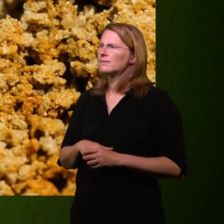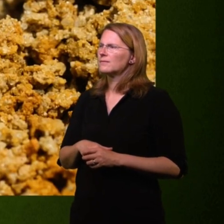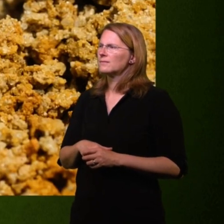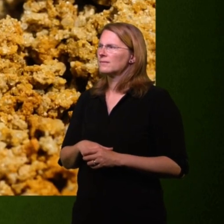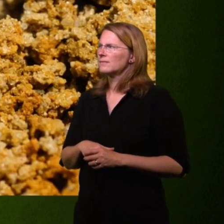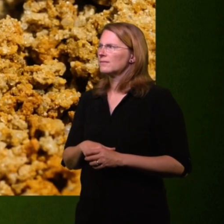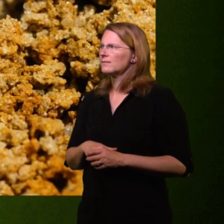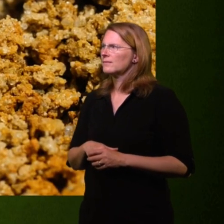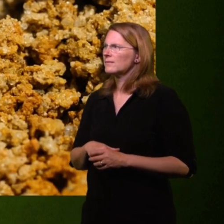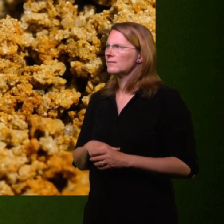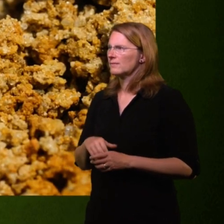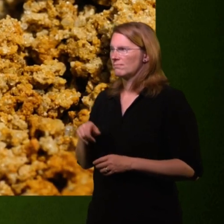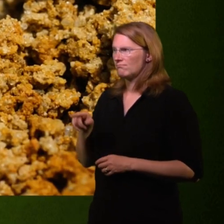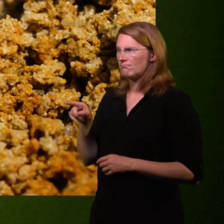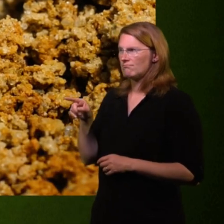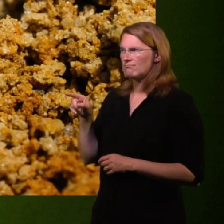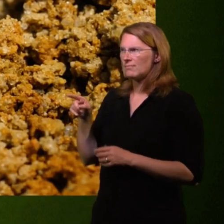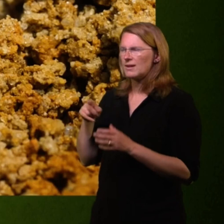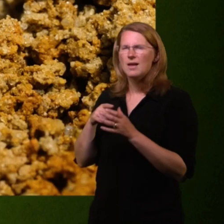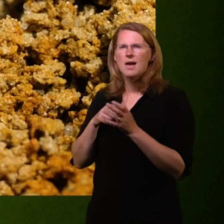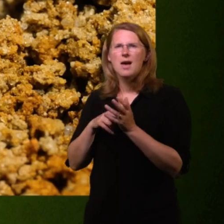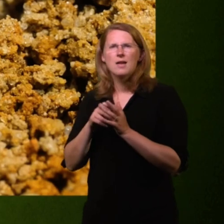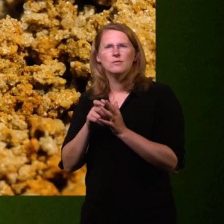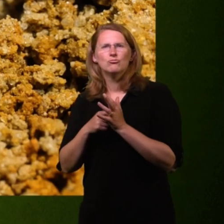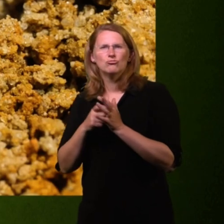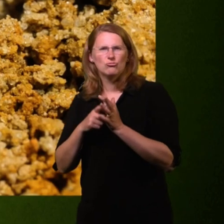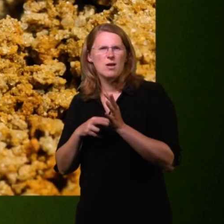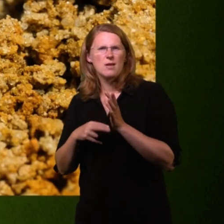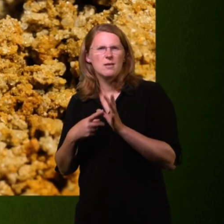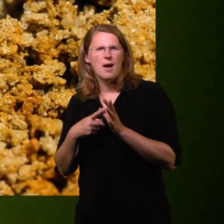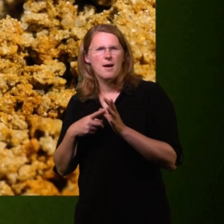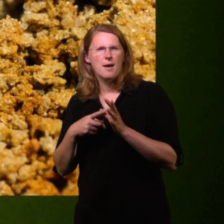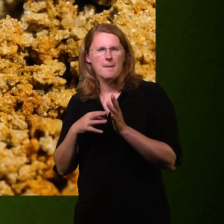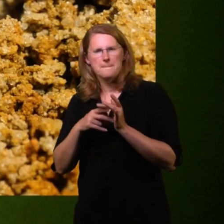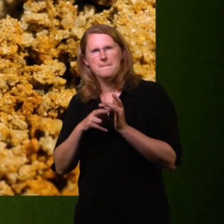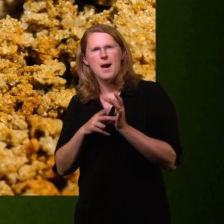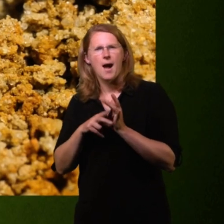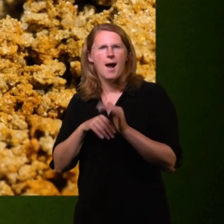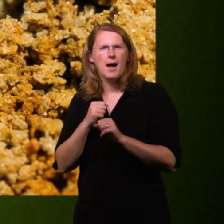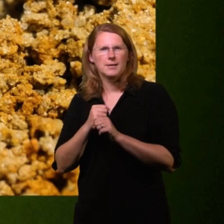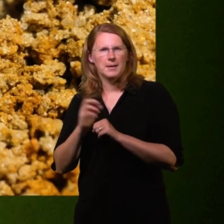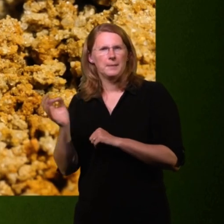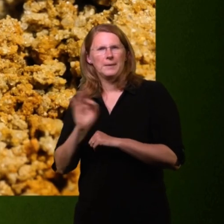This one's working hard to pile its nest high with pollen for when its eggs hatch.